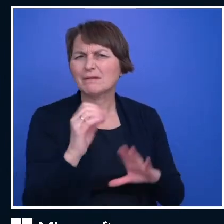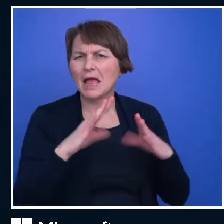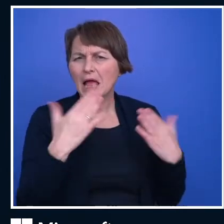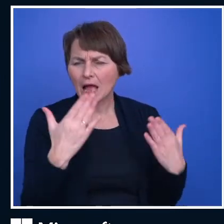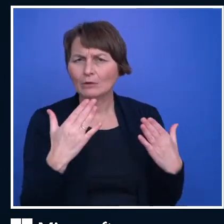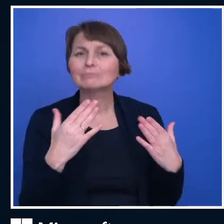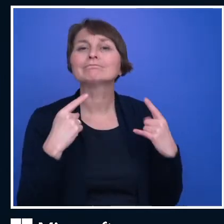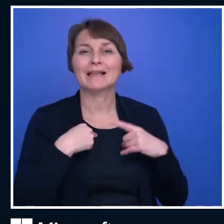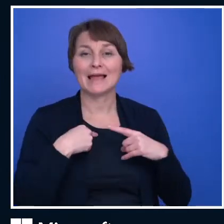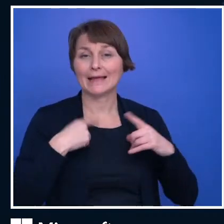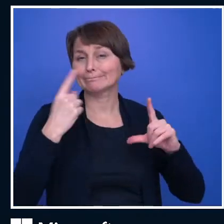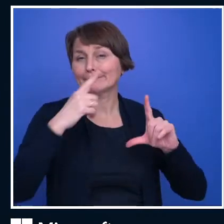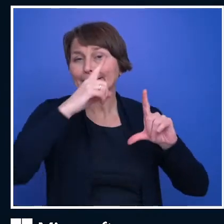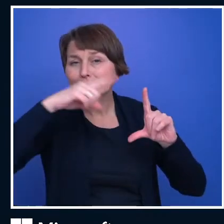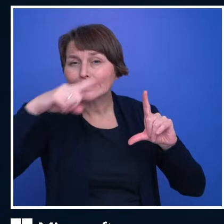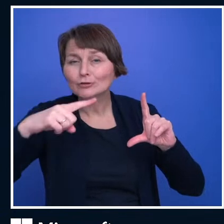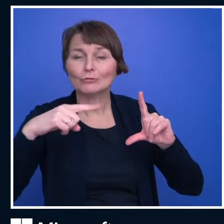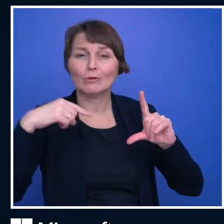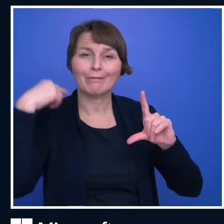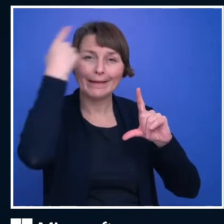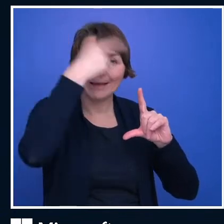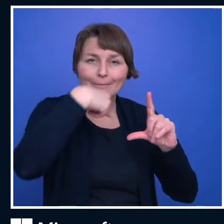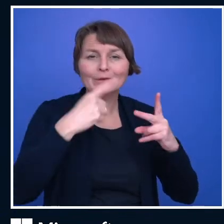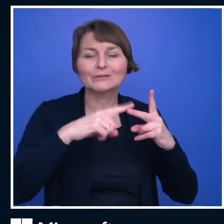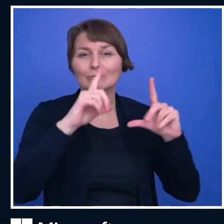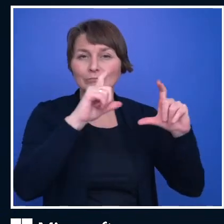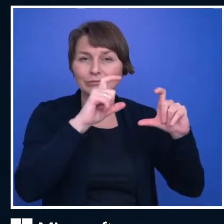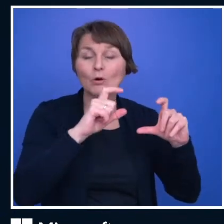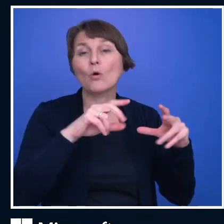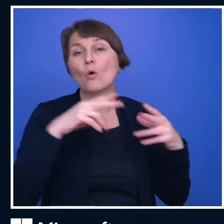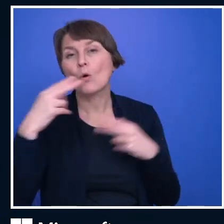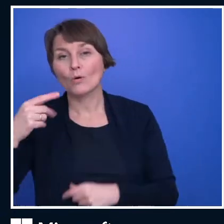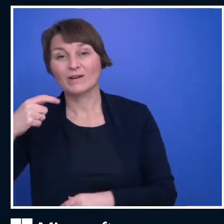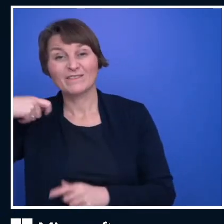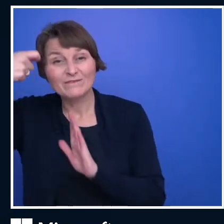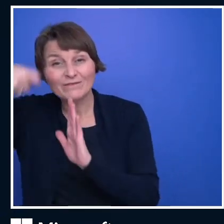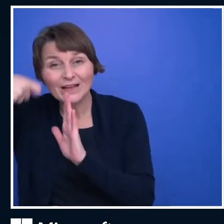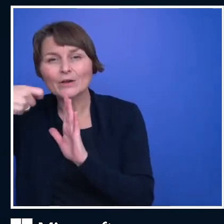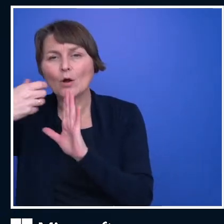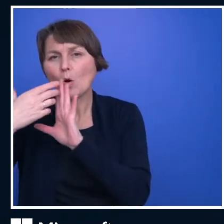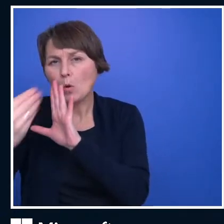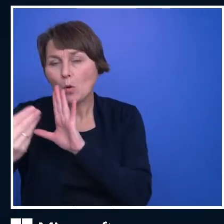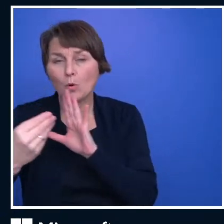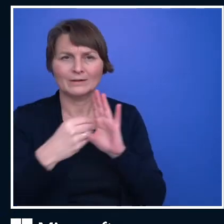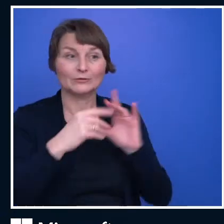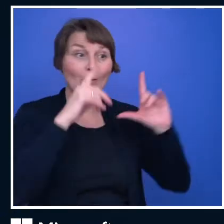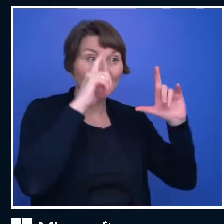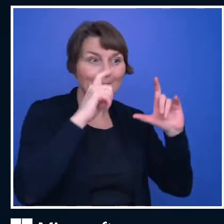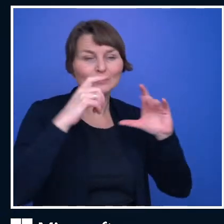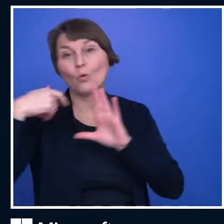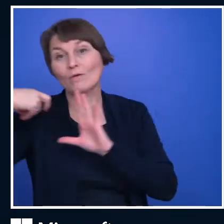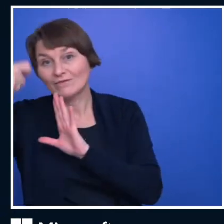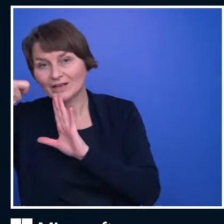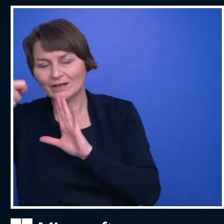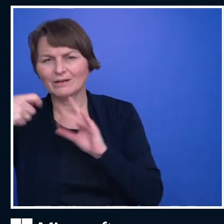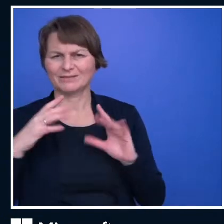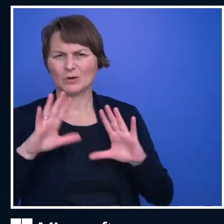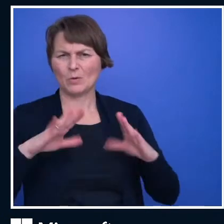or video footage from a video source. Now, how does facial recognition have our